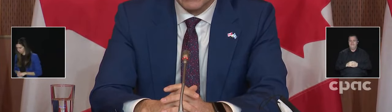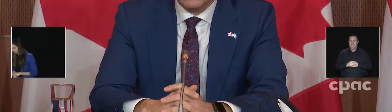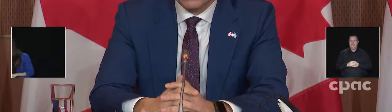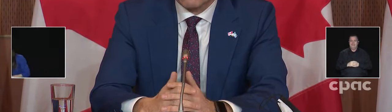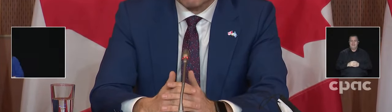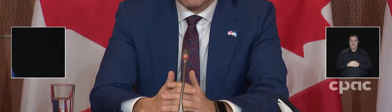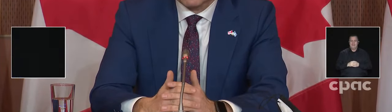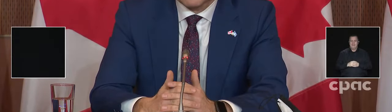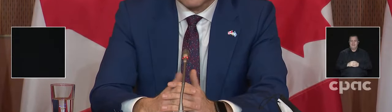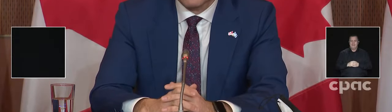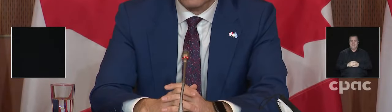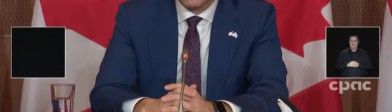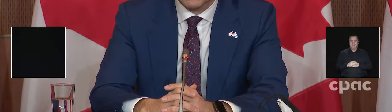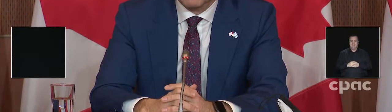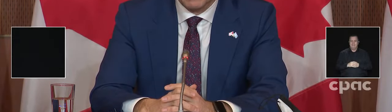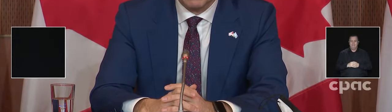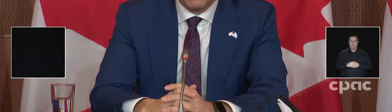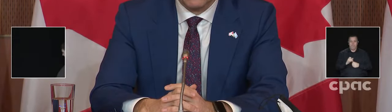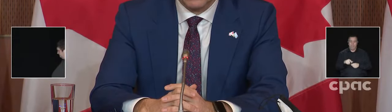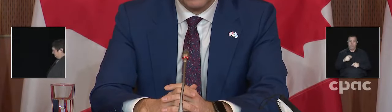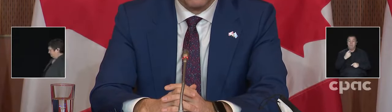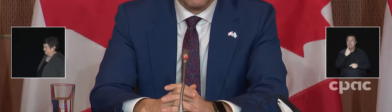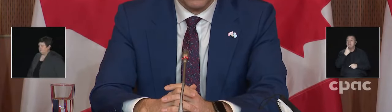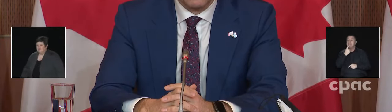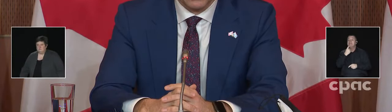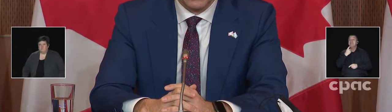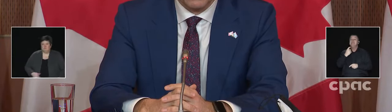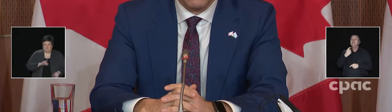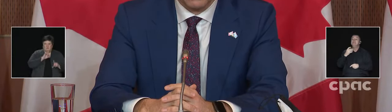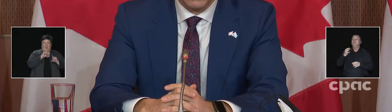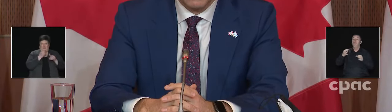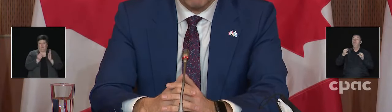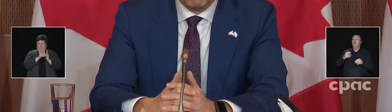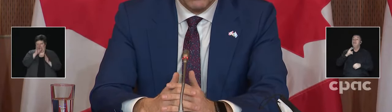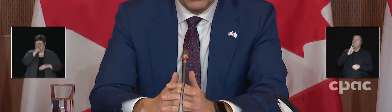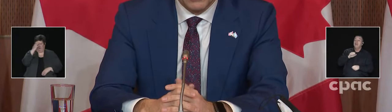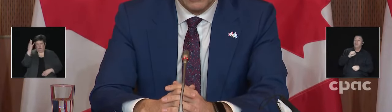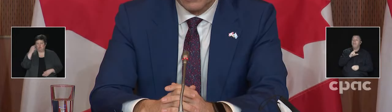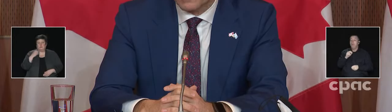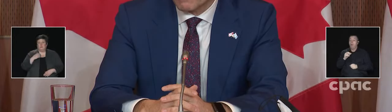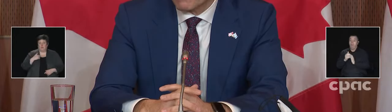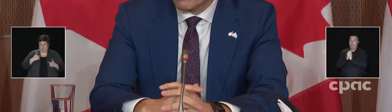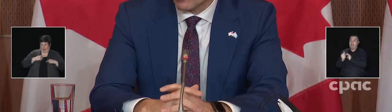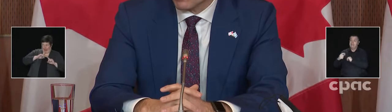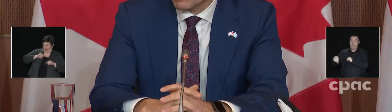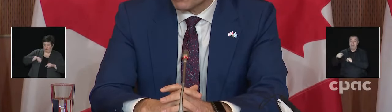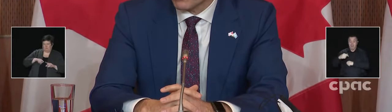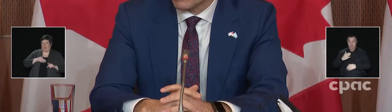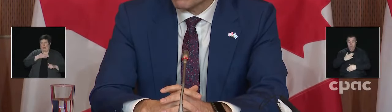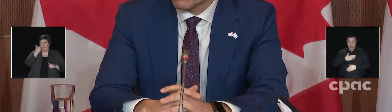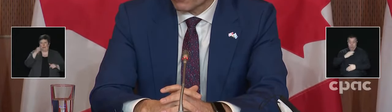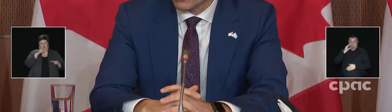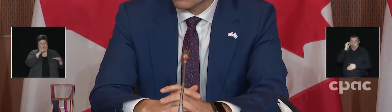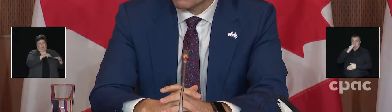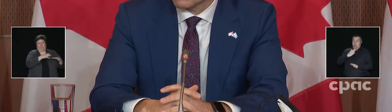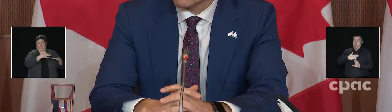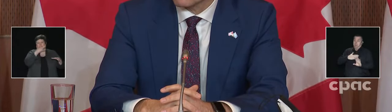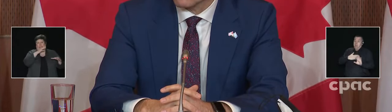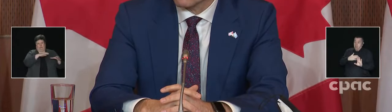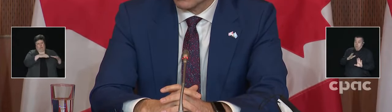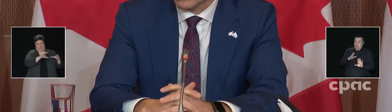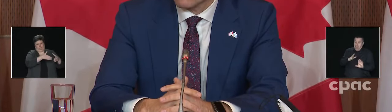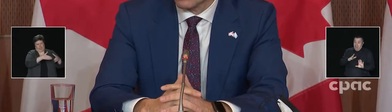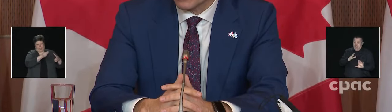Ben, je dirais que, écoutez, ce sont les experts qui peuvent trancher sur ce genre de questions. J'ai évidemment ma propre opinion, mais pour qu'une